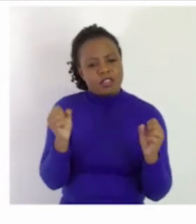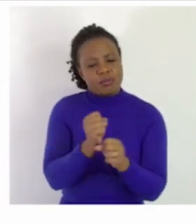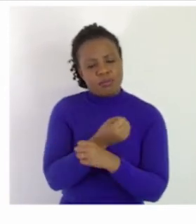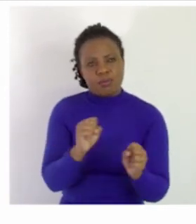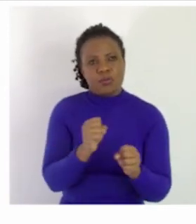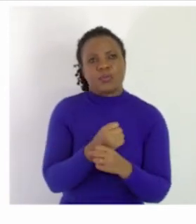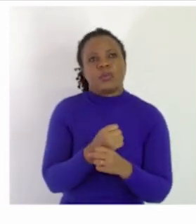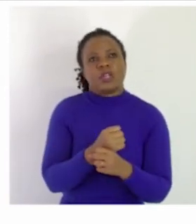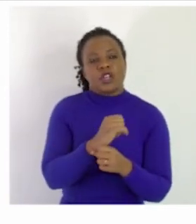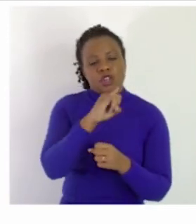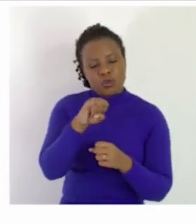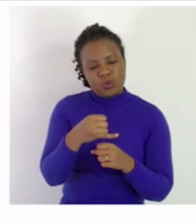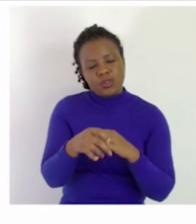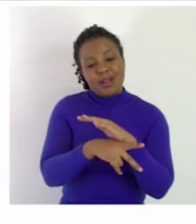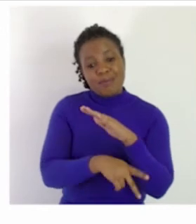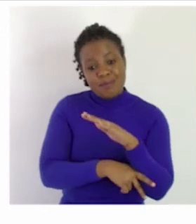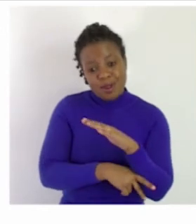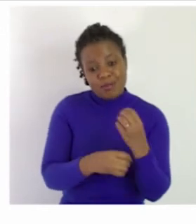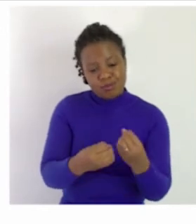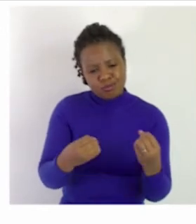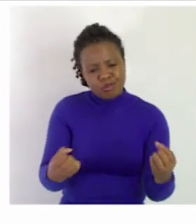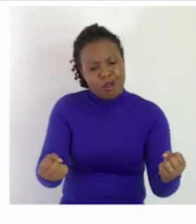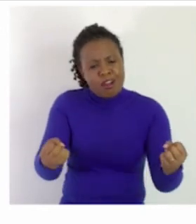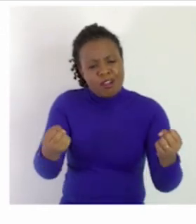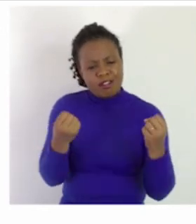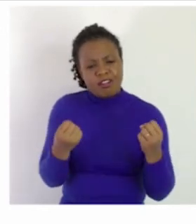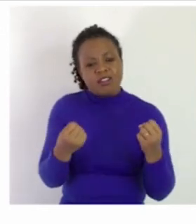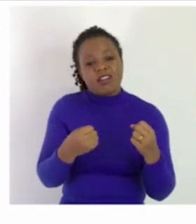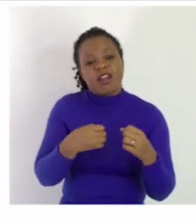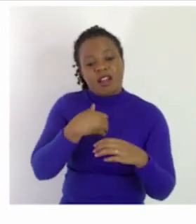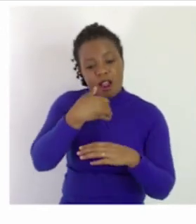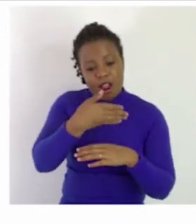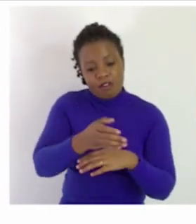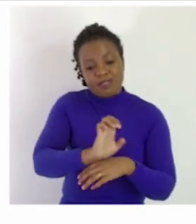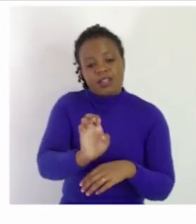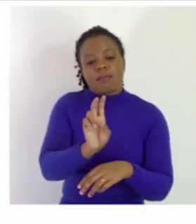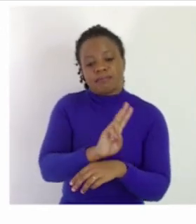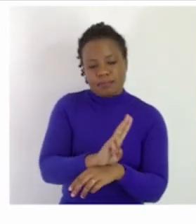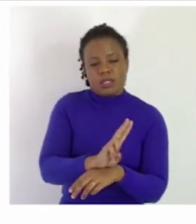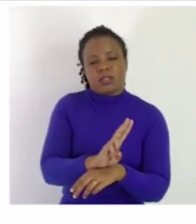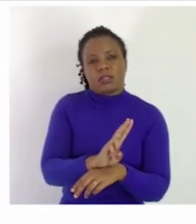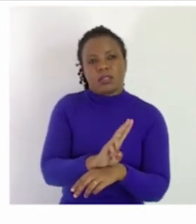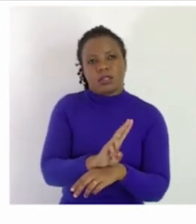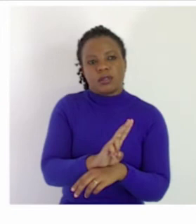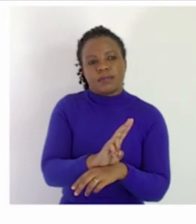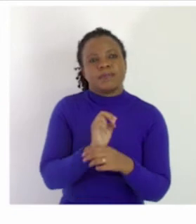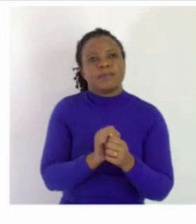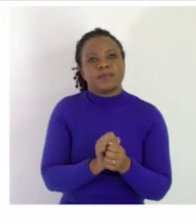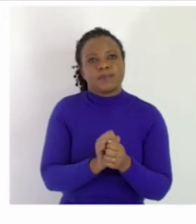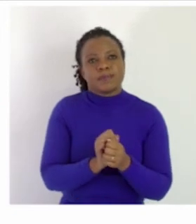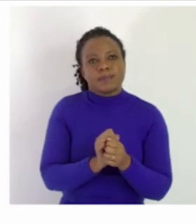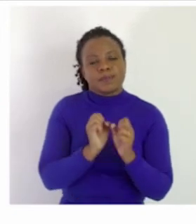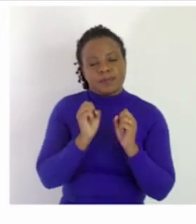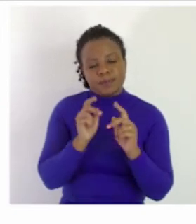primary children are filled with energy after their break. Right, boys and